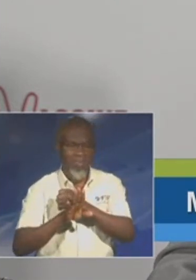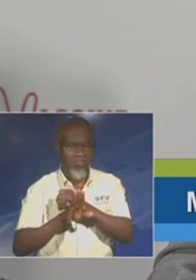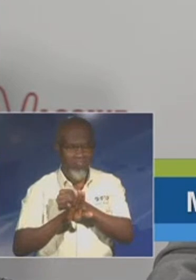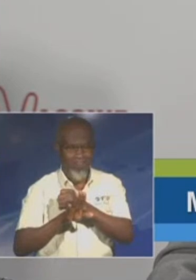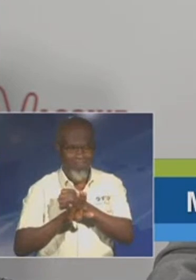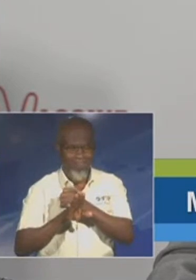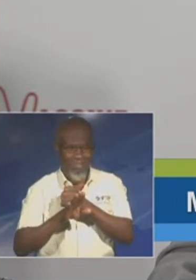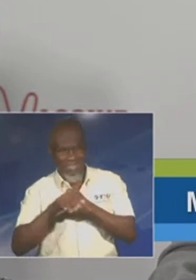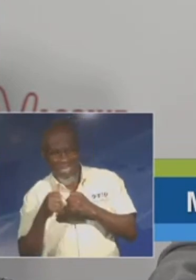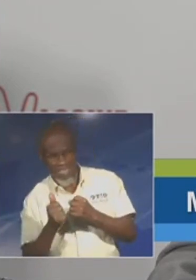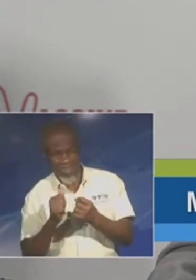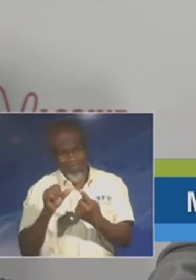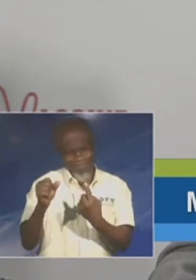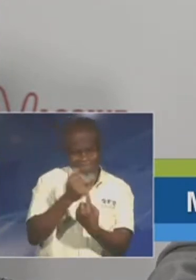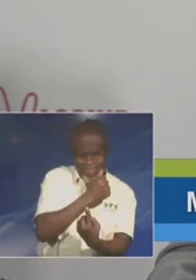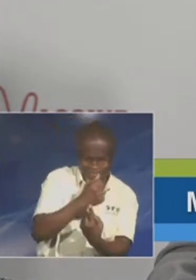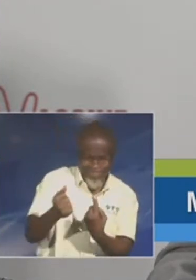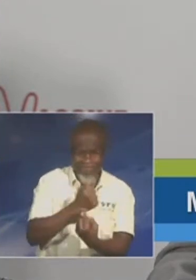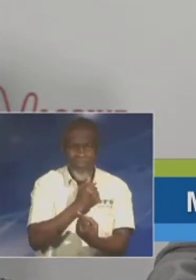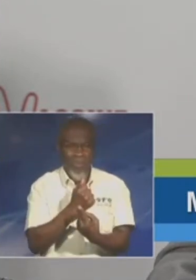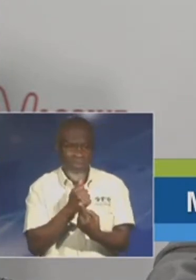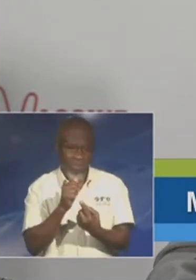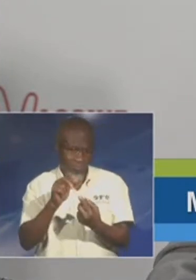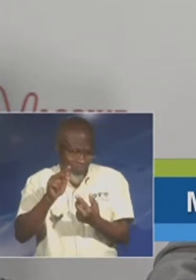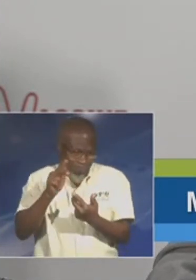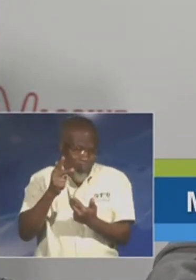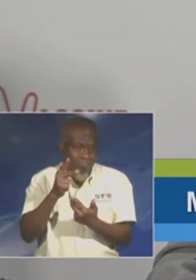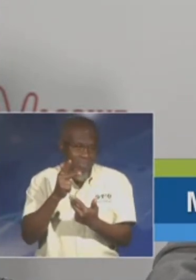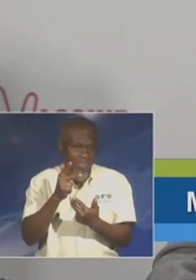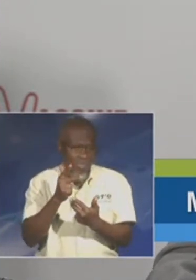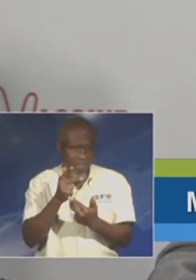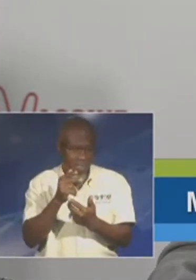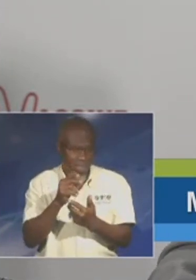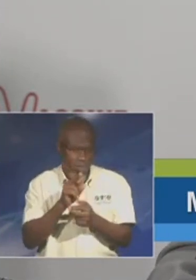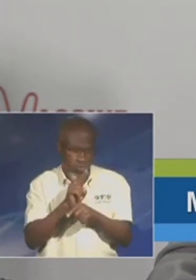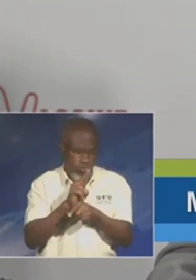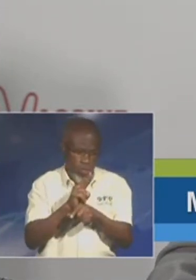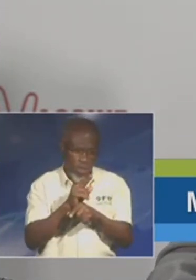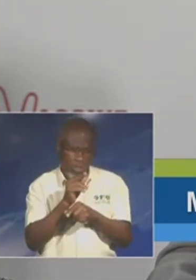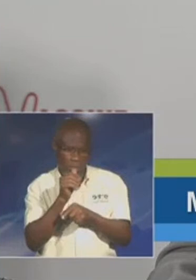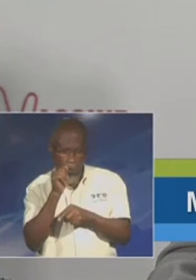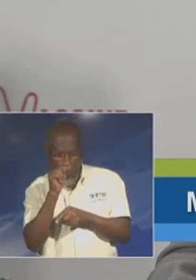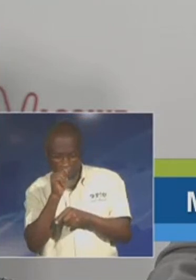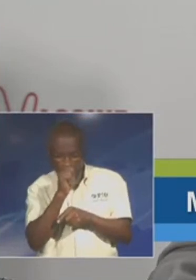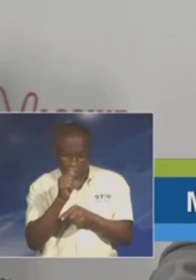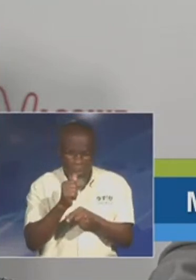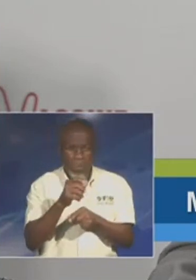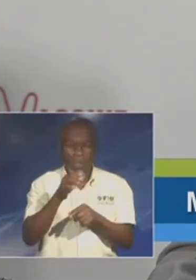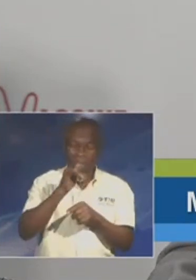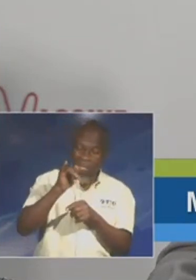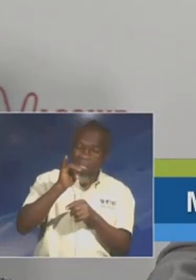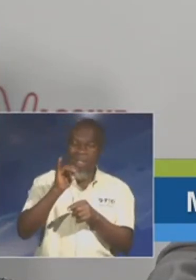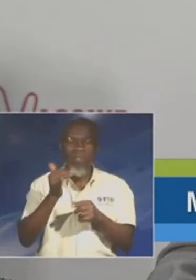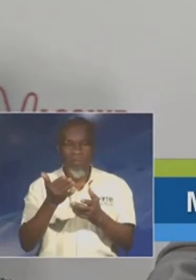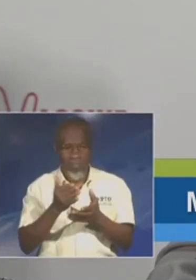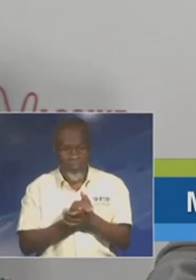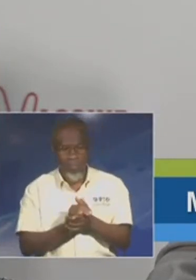violence. 3, matters pertaining to addiction. And 4, general